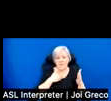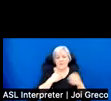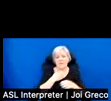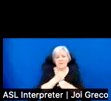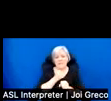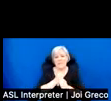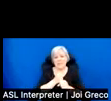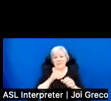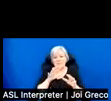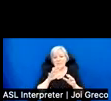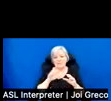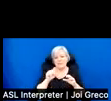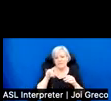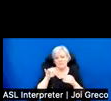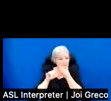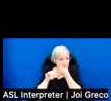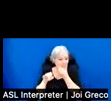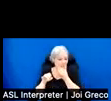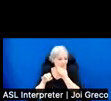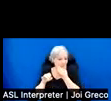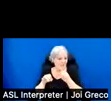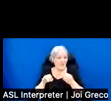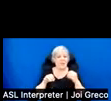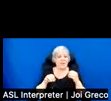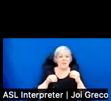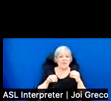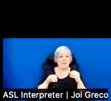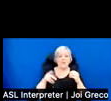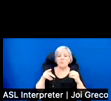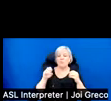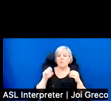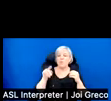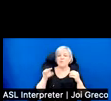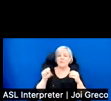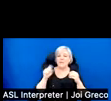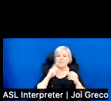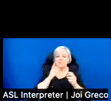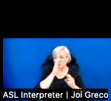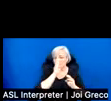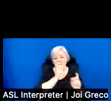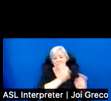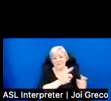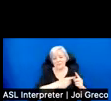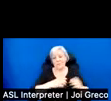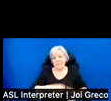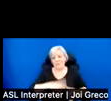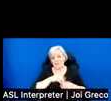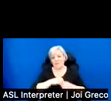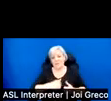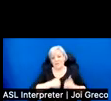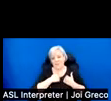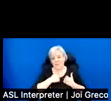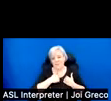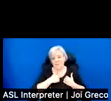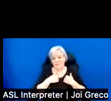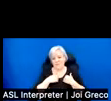use at their leisure for prototyping. Prototypes could also be given directly to clients during meetings. With the online